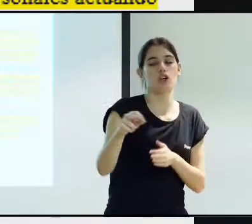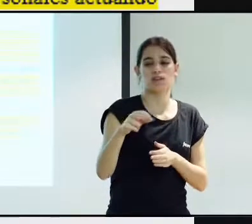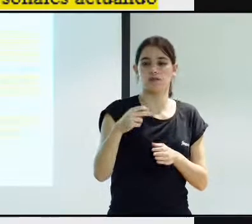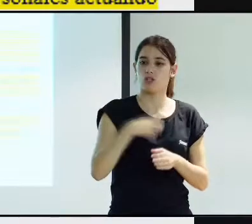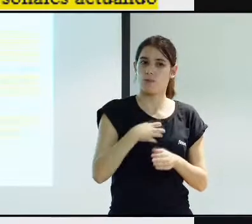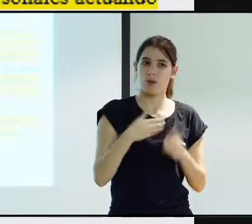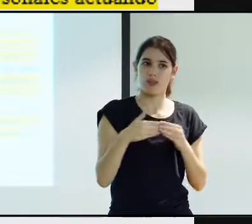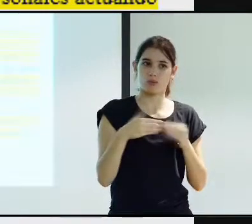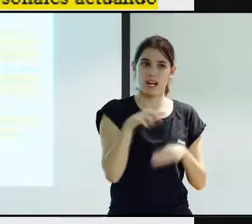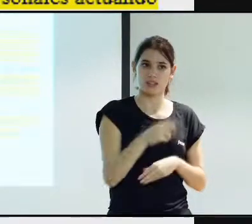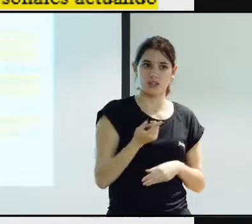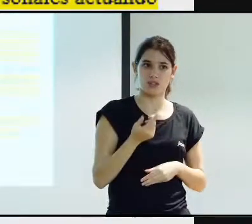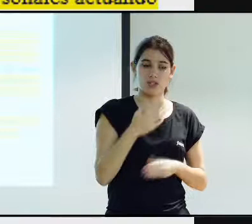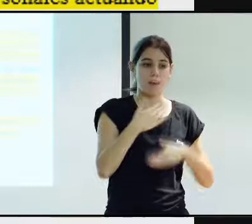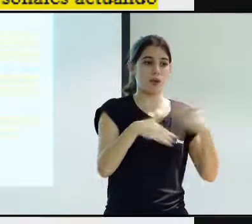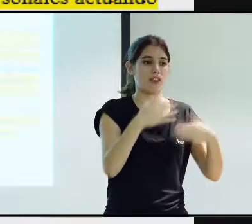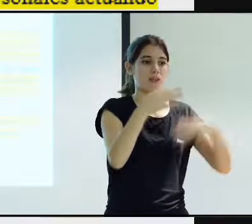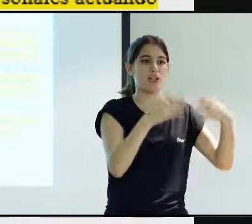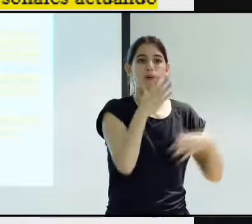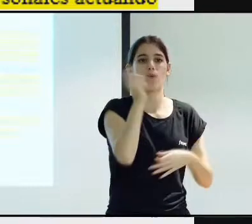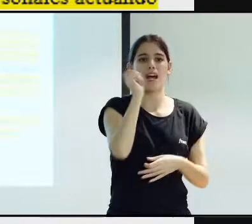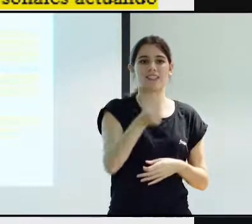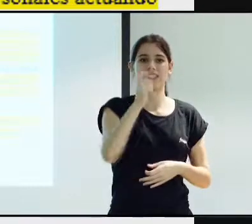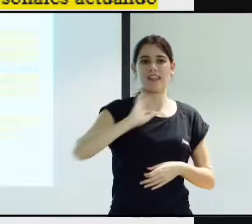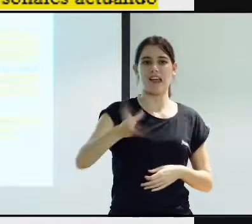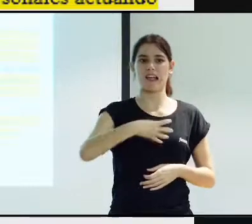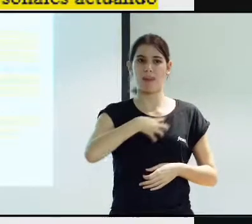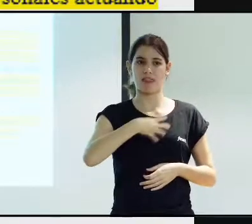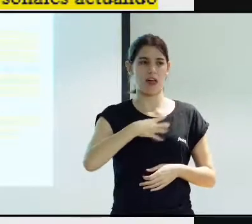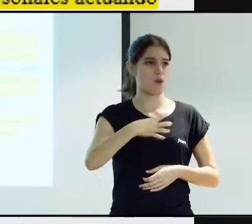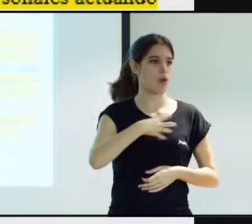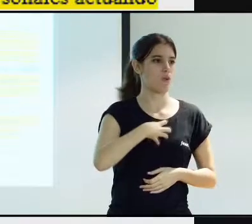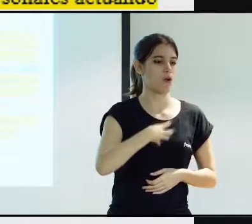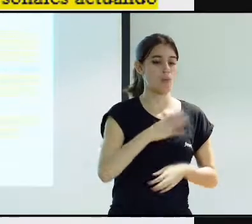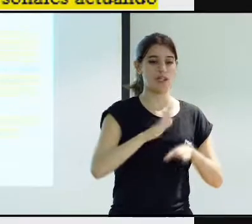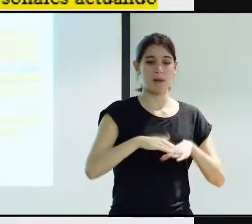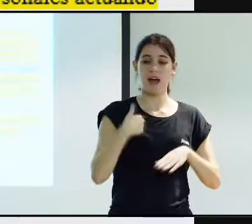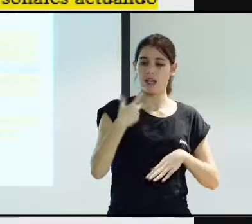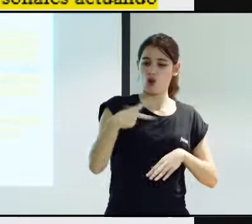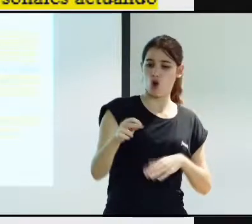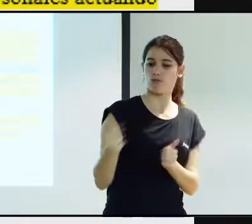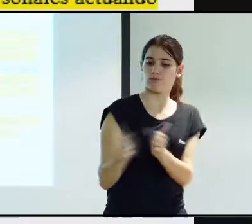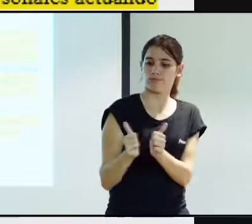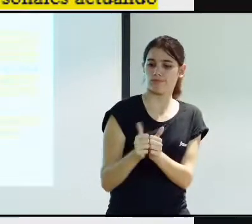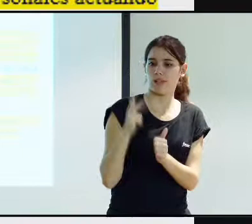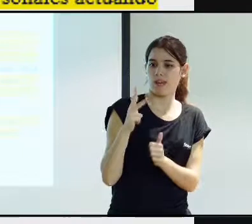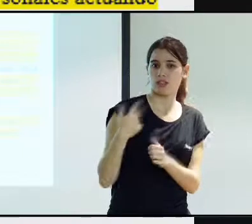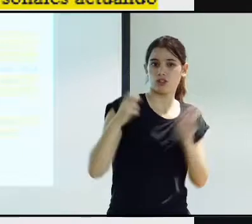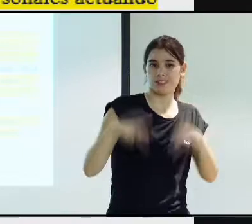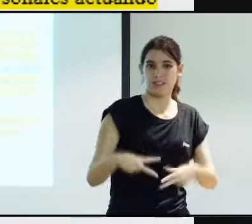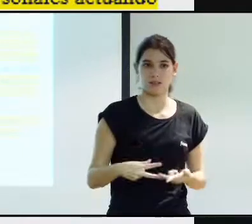to deny the right. So you can't go to any decision that